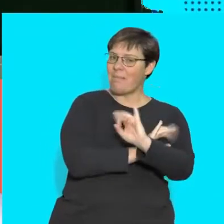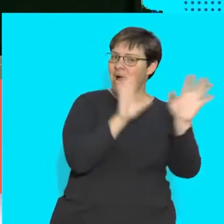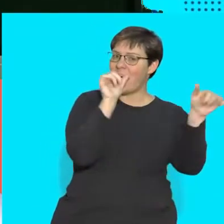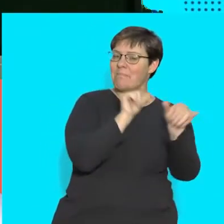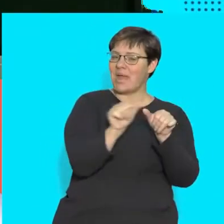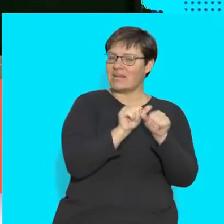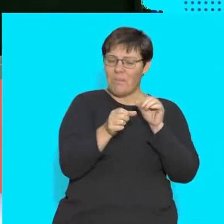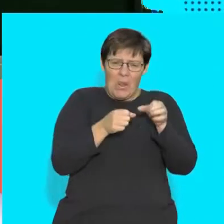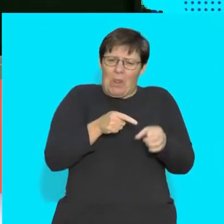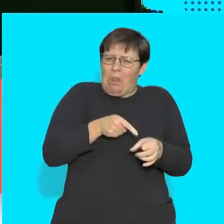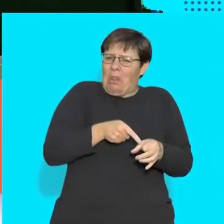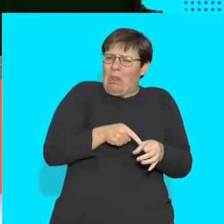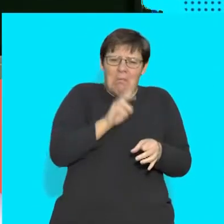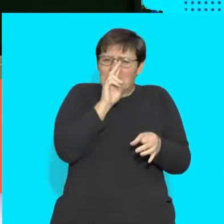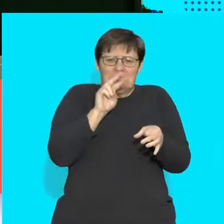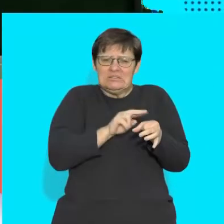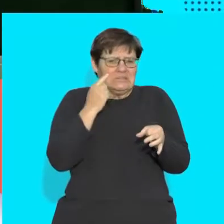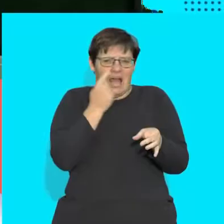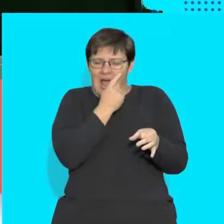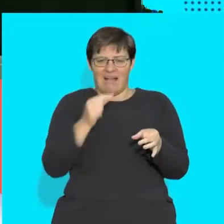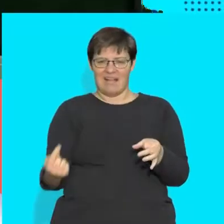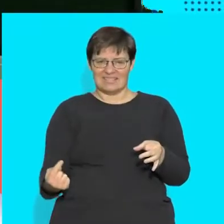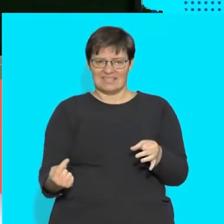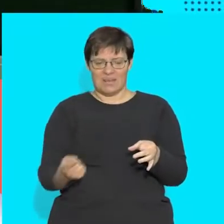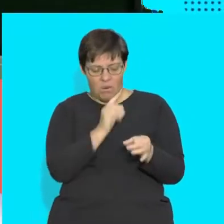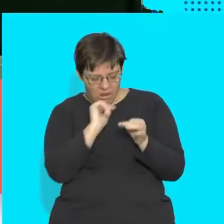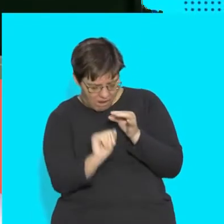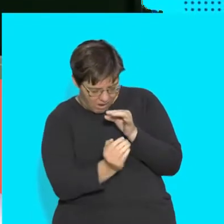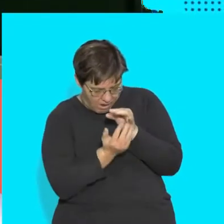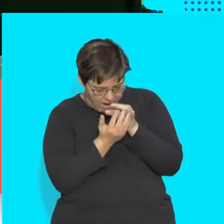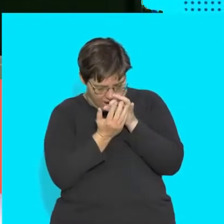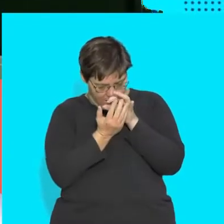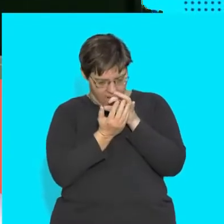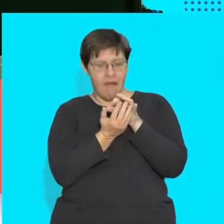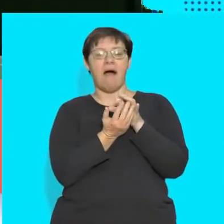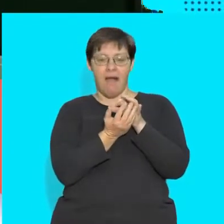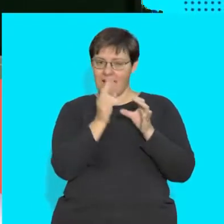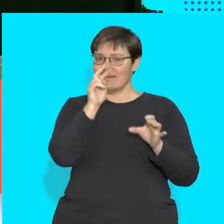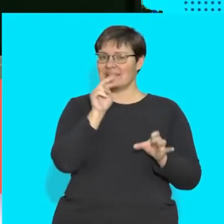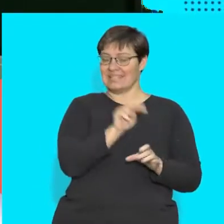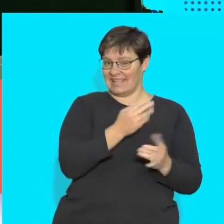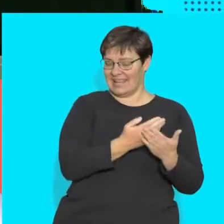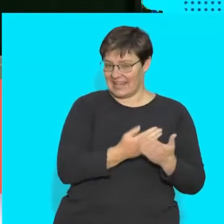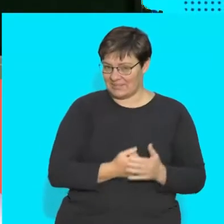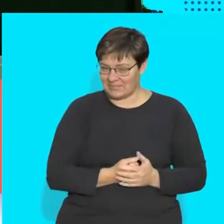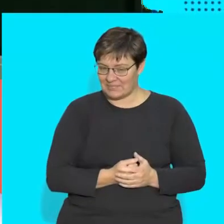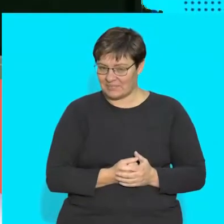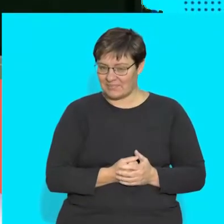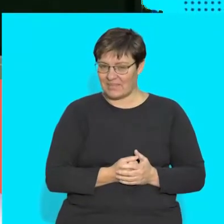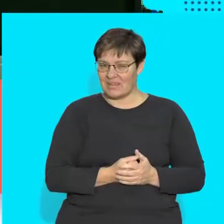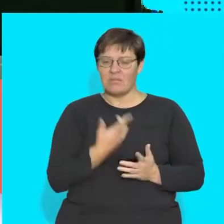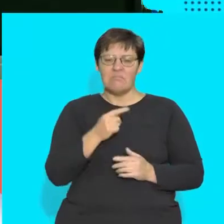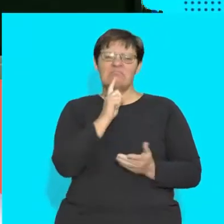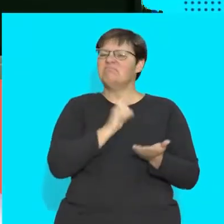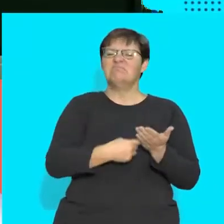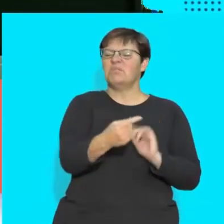understanding of these really, really, really, really small things because technology has allowed us to do so. Okay,